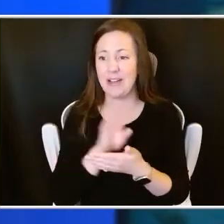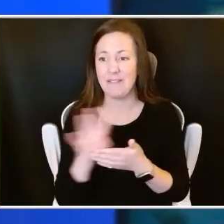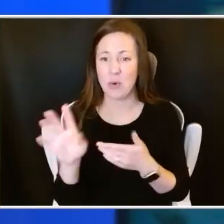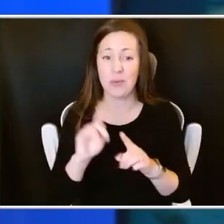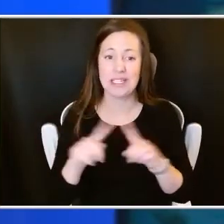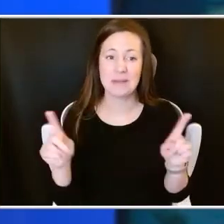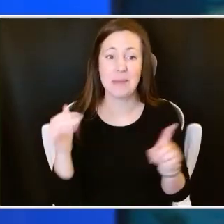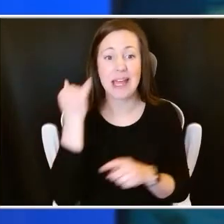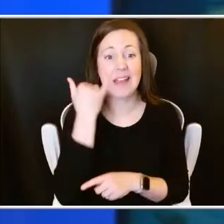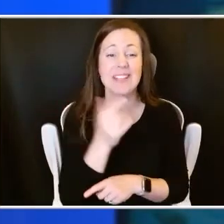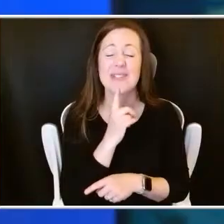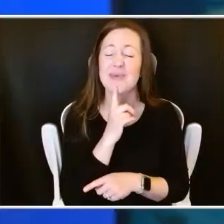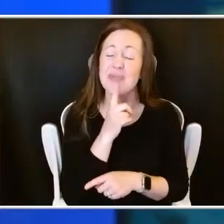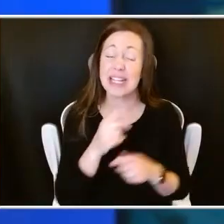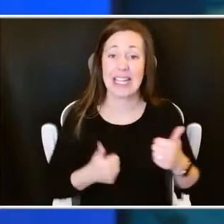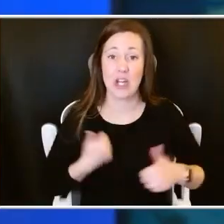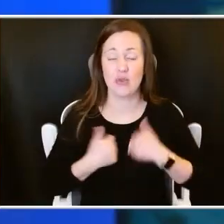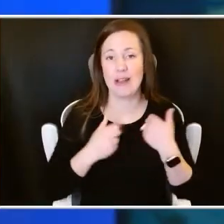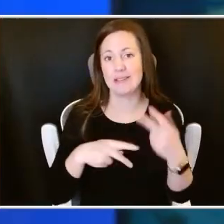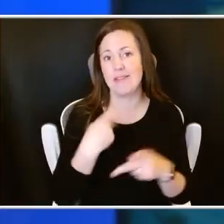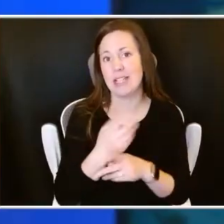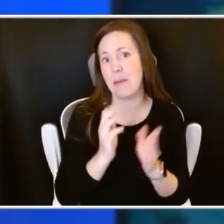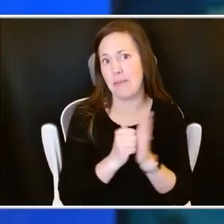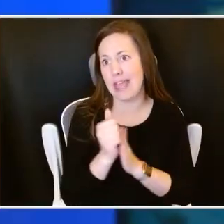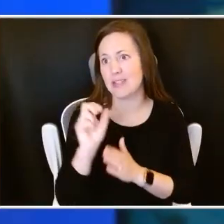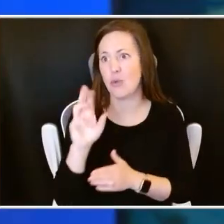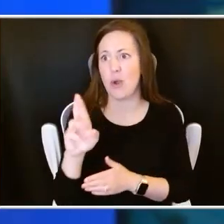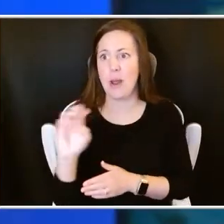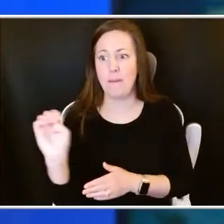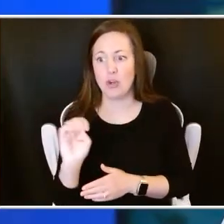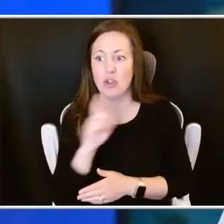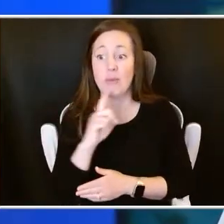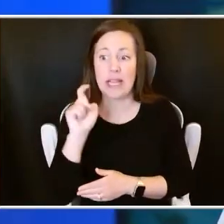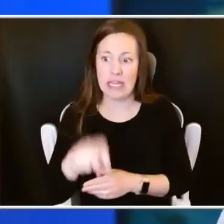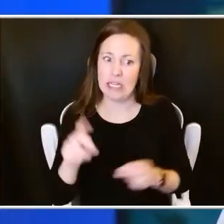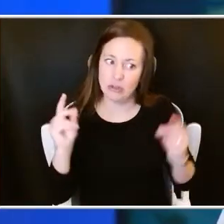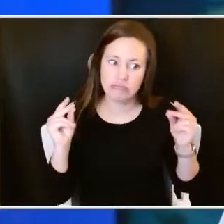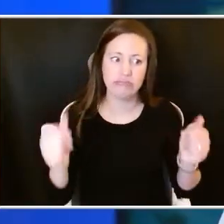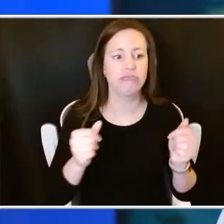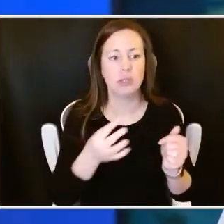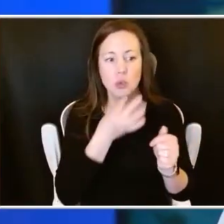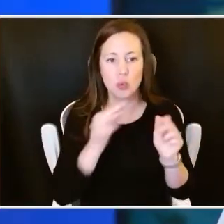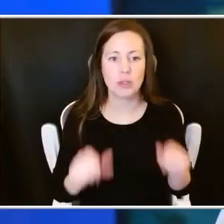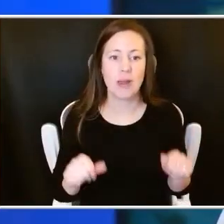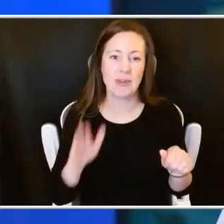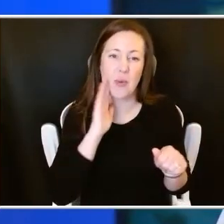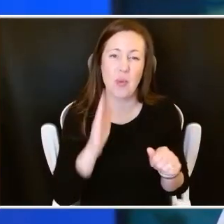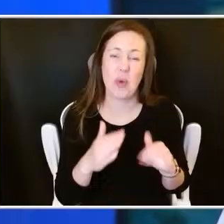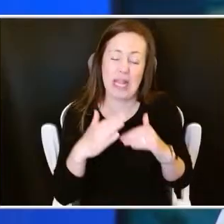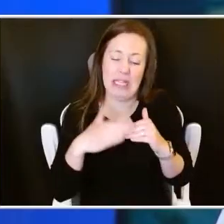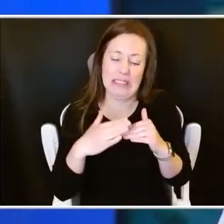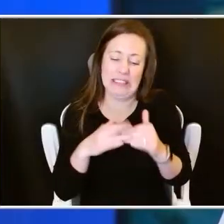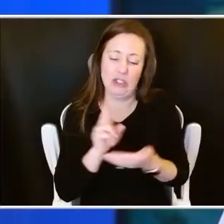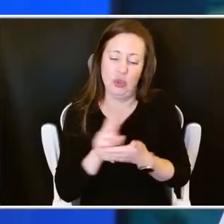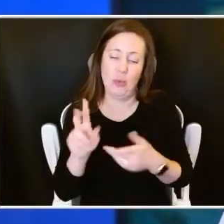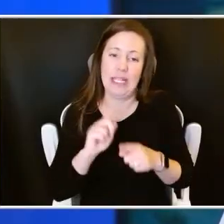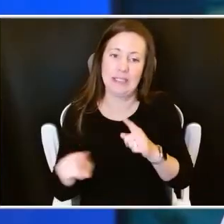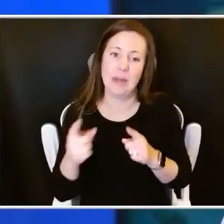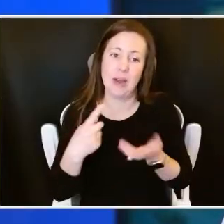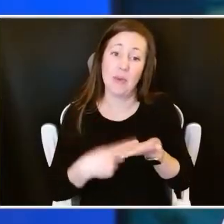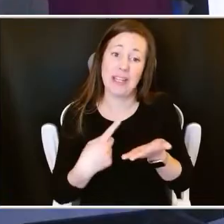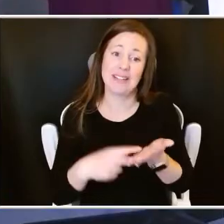really aggressive tumor, or if it was an emergency and we really need to be prompt with it, we'll go as low as 2 weeks, but we discuss the risks with the